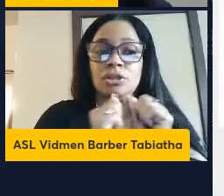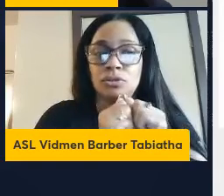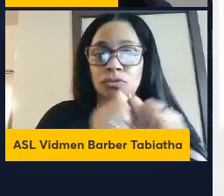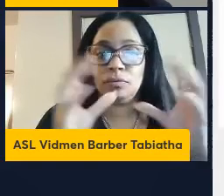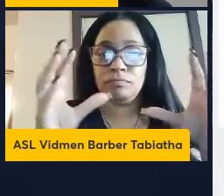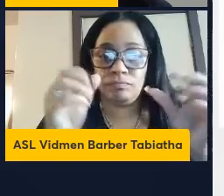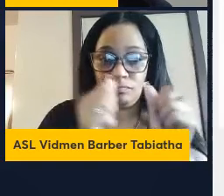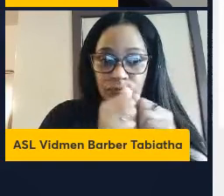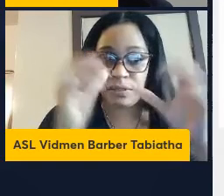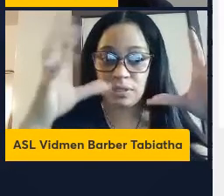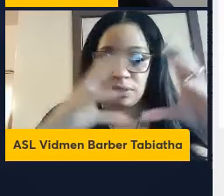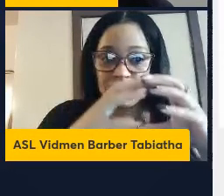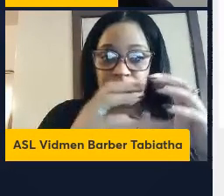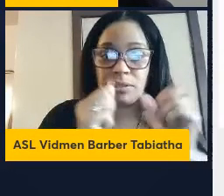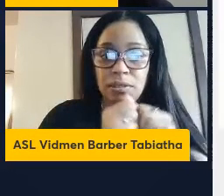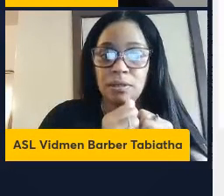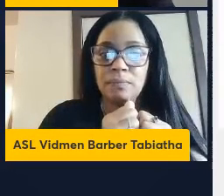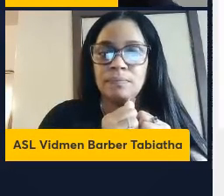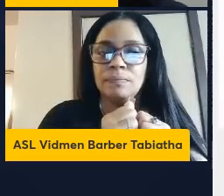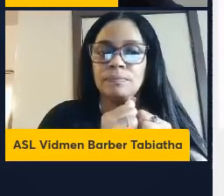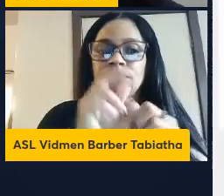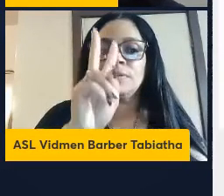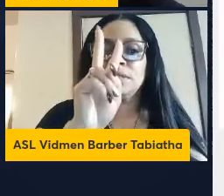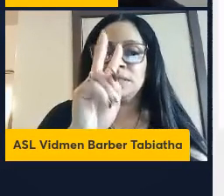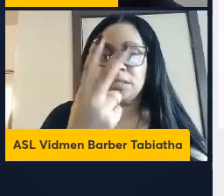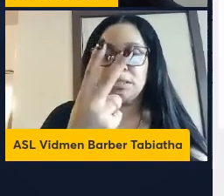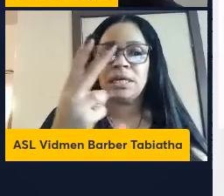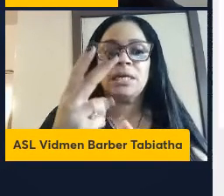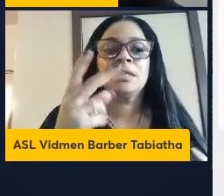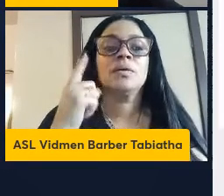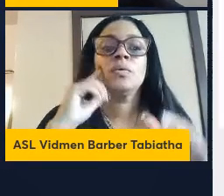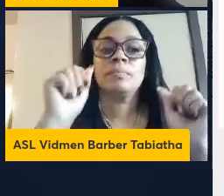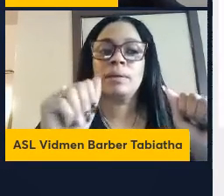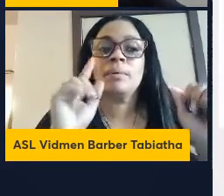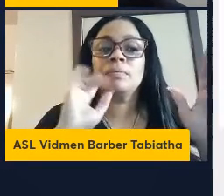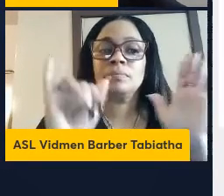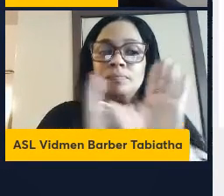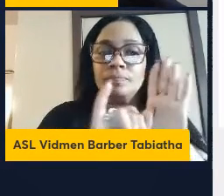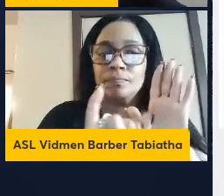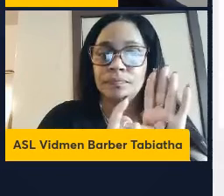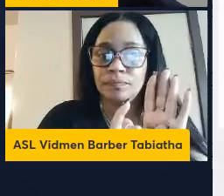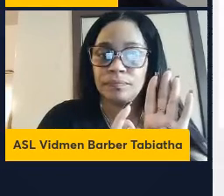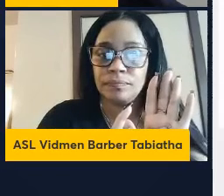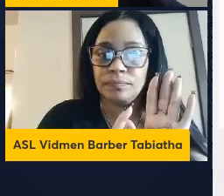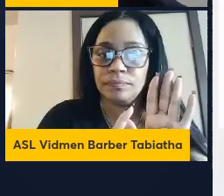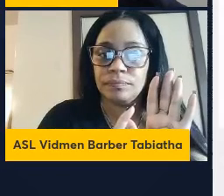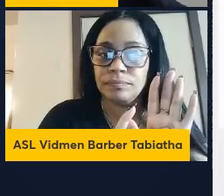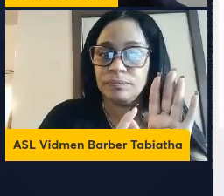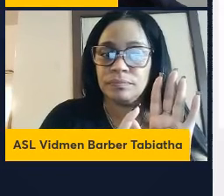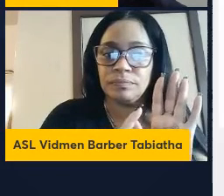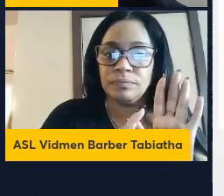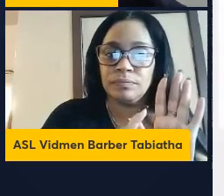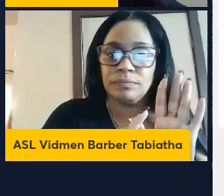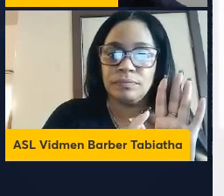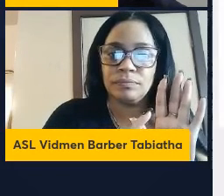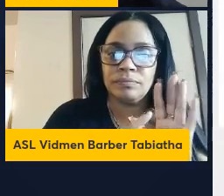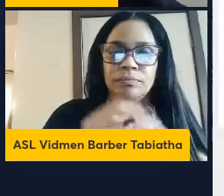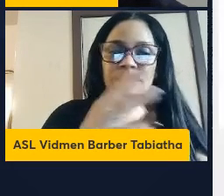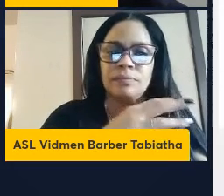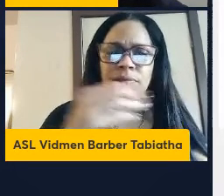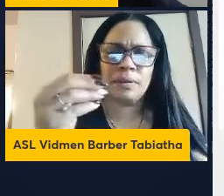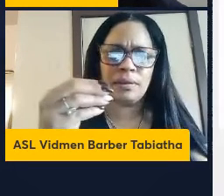response. And then secondly, we're able to identify some major regions of the nucleoprotein and the